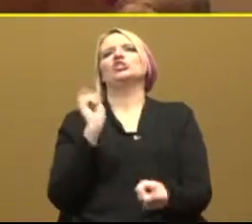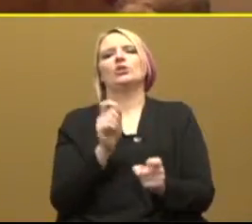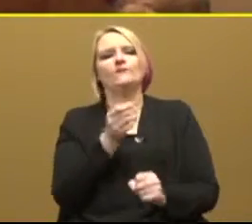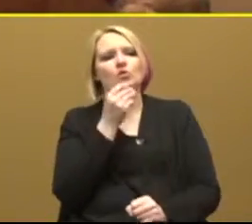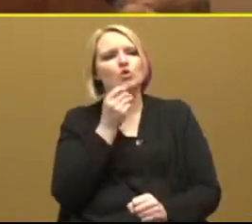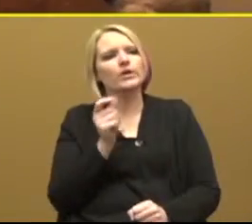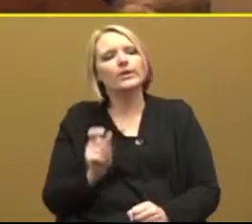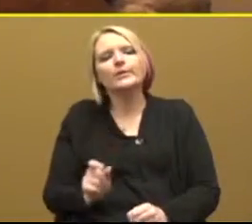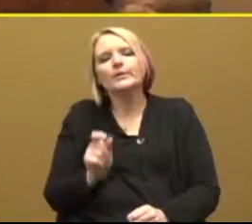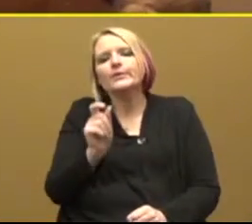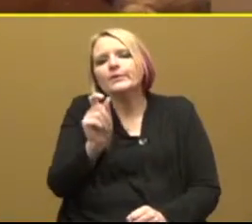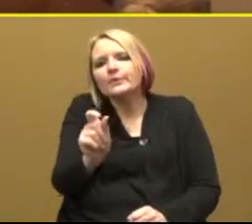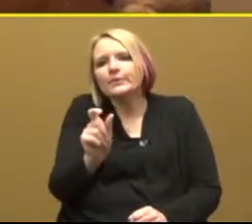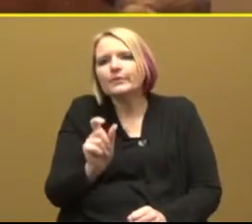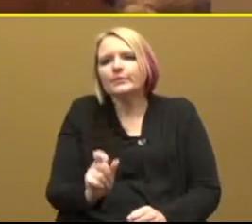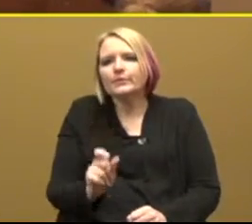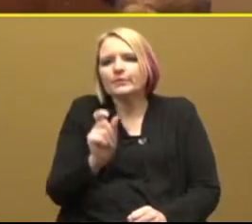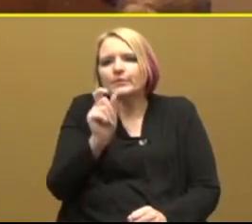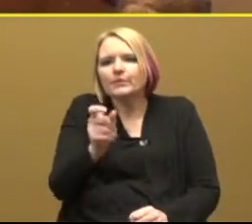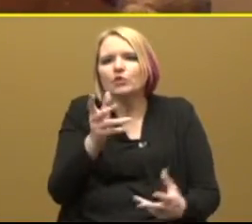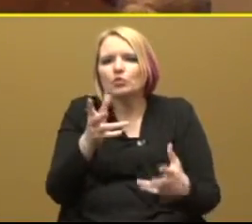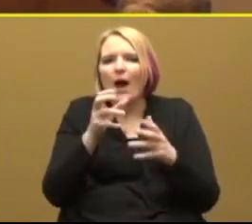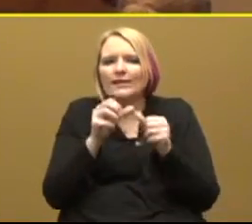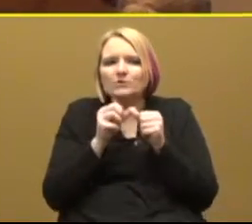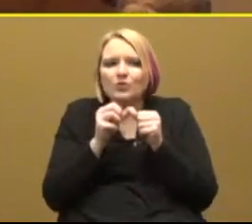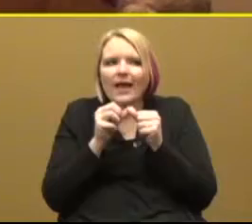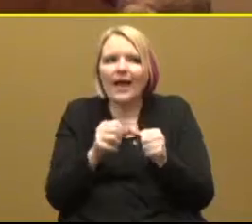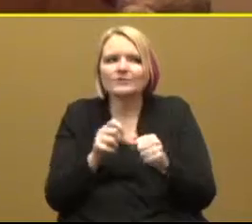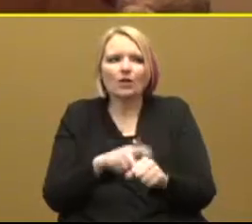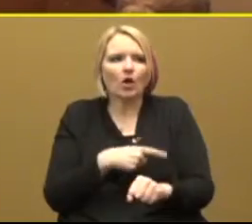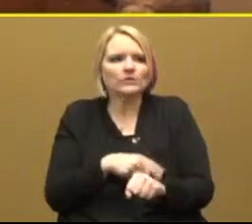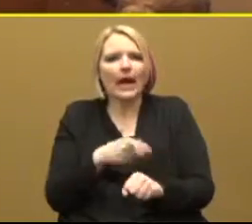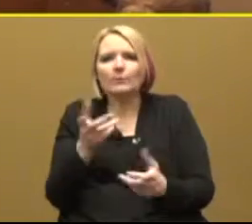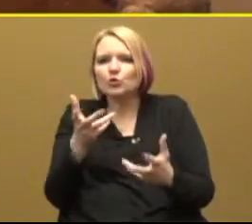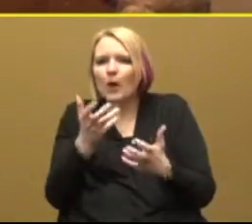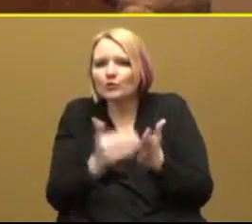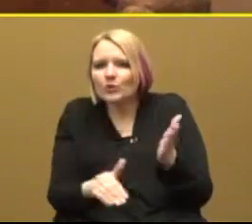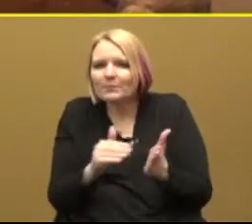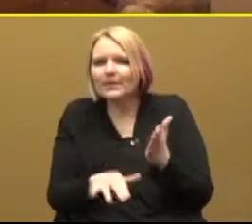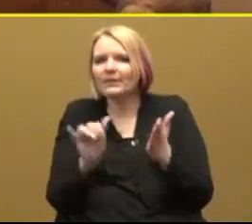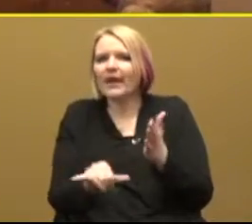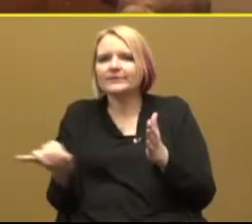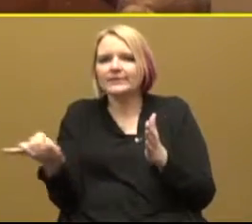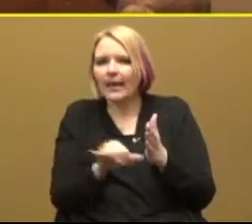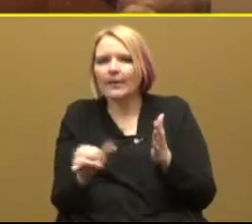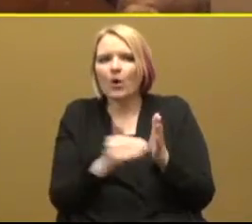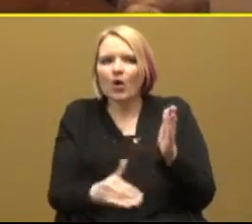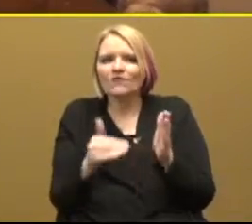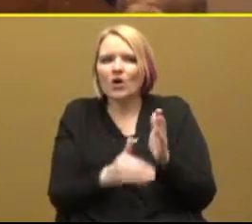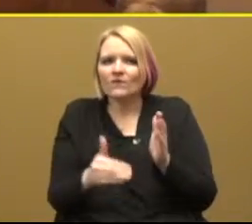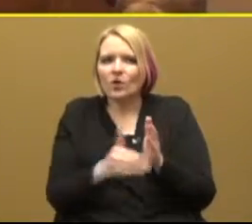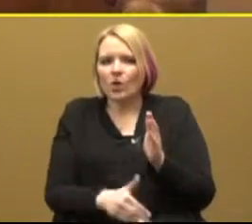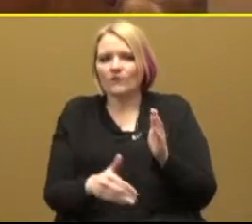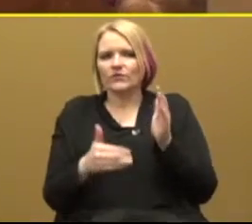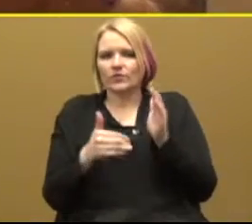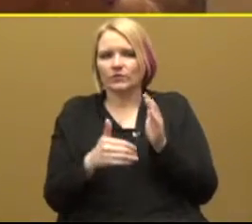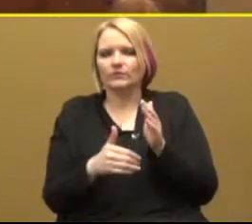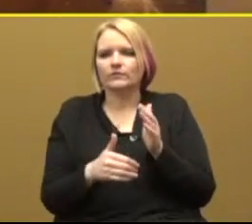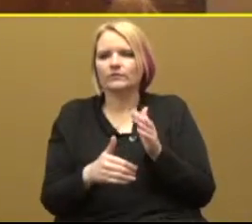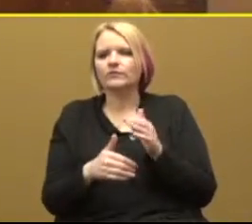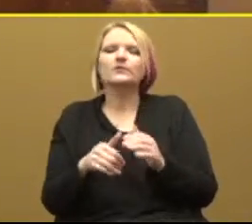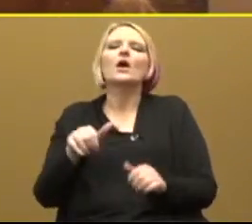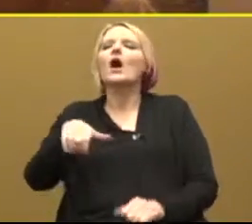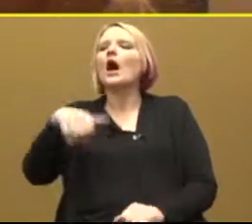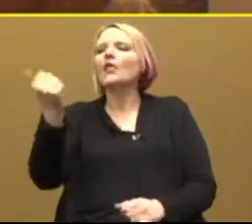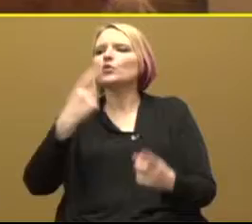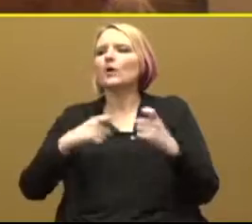of anything because you want to make it last as long as possible. You want to repeat that over and over and over. Got a couple questions. I know you have a couple